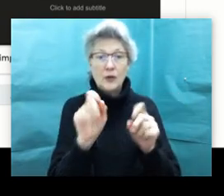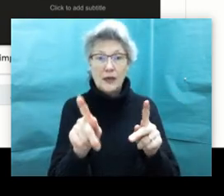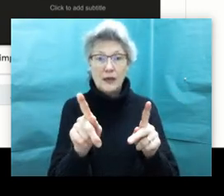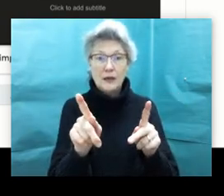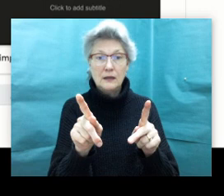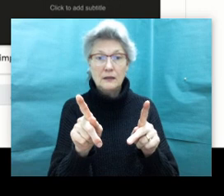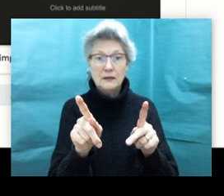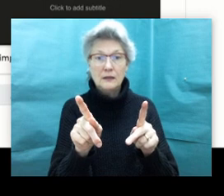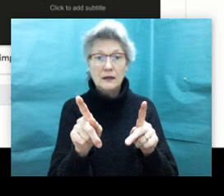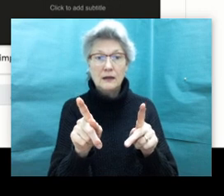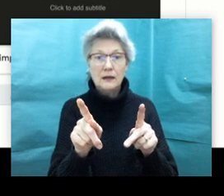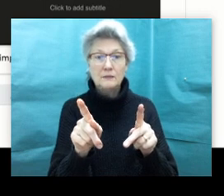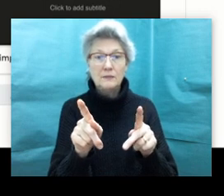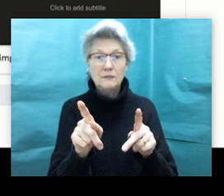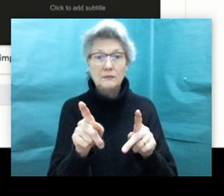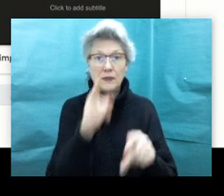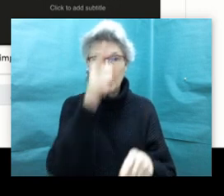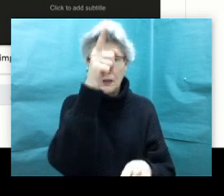and I can make it longer.